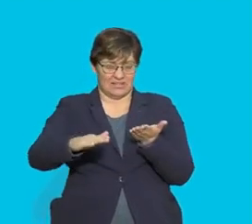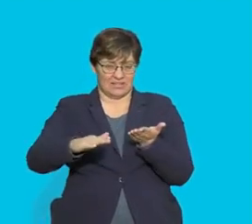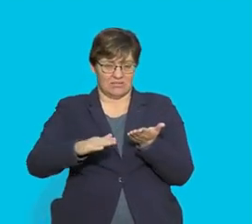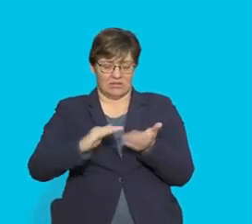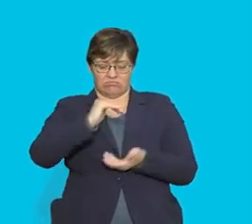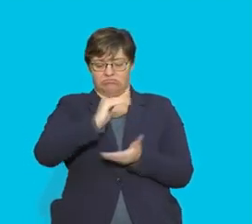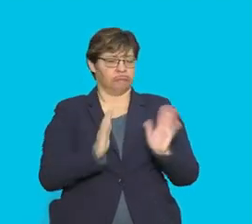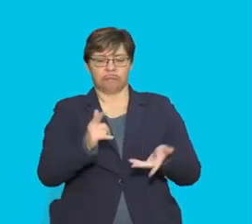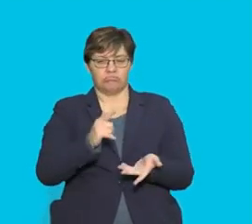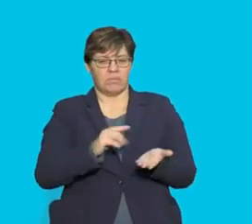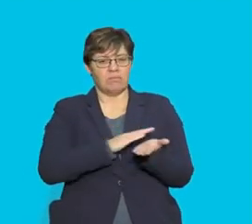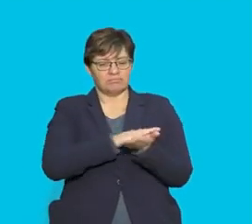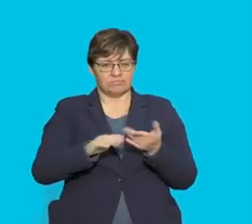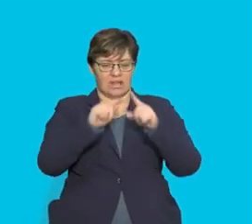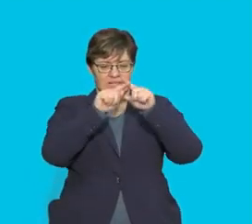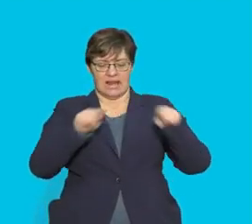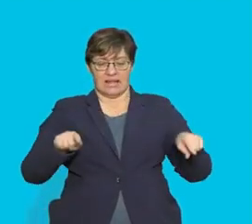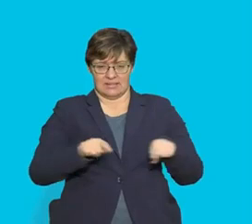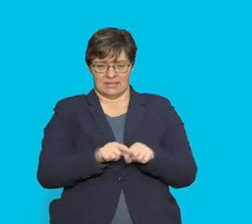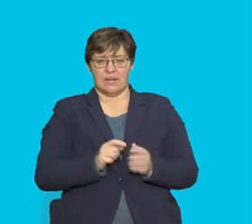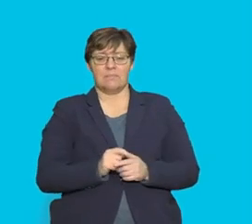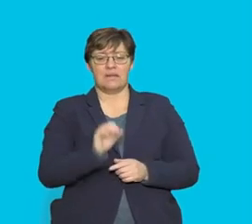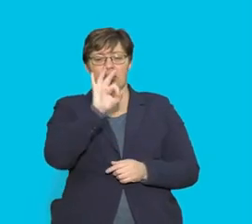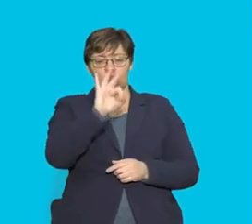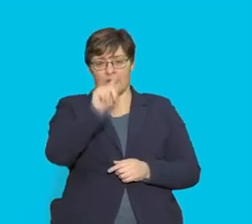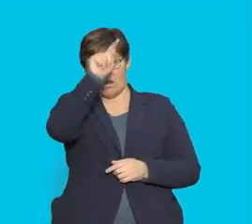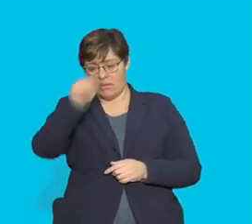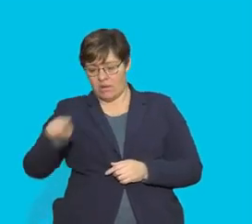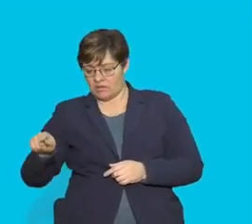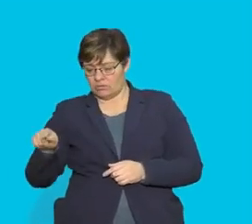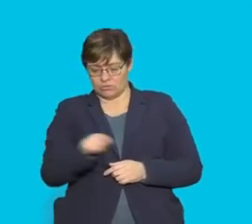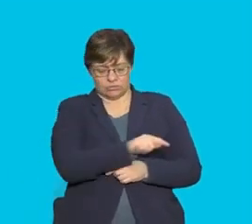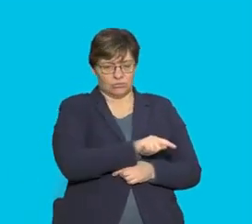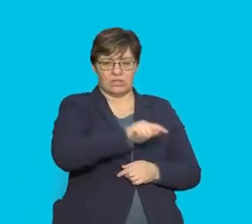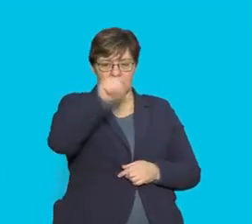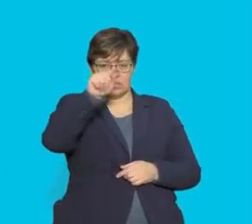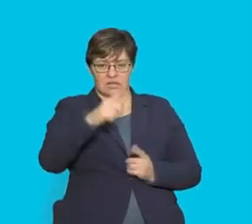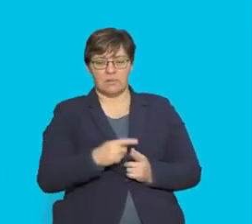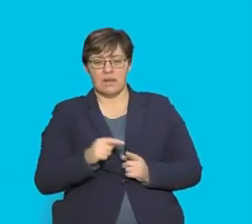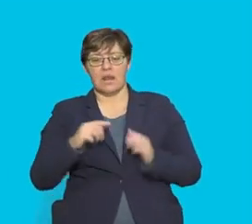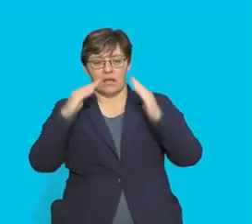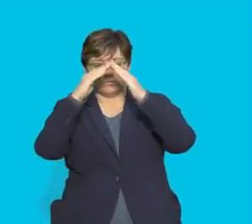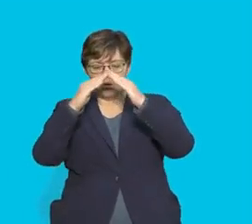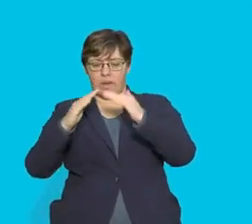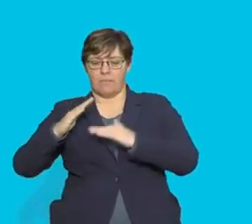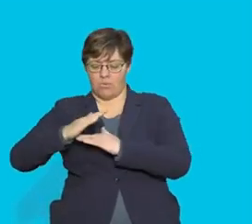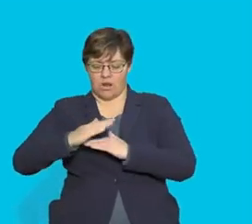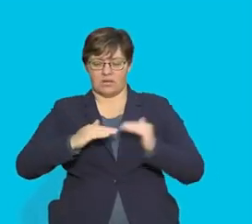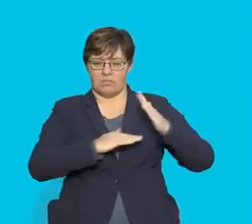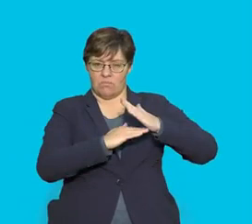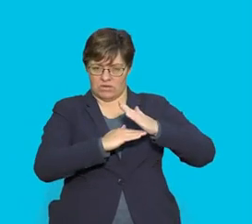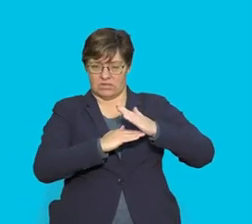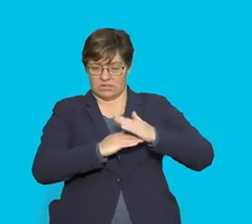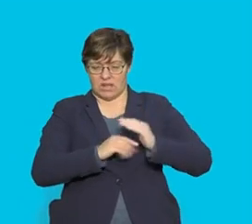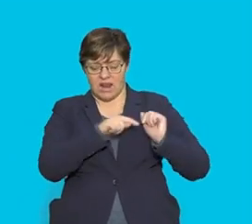shape that is formed when three different line segments intersect at three different